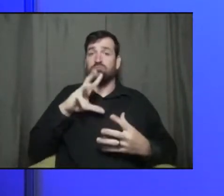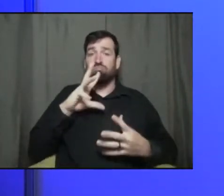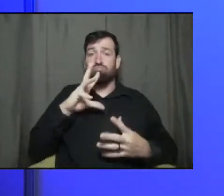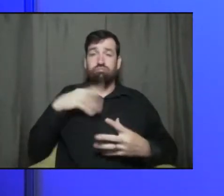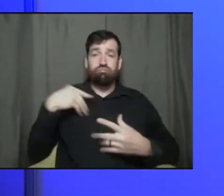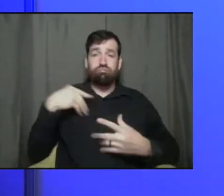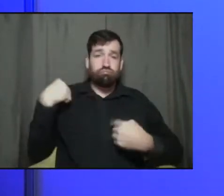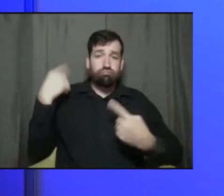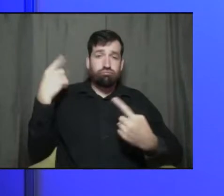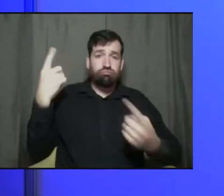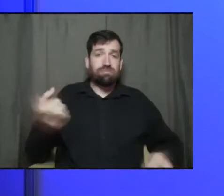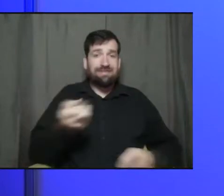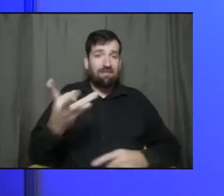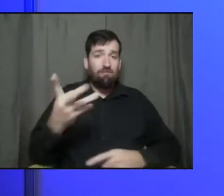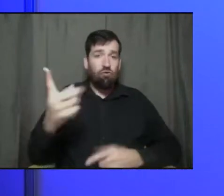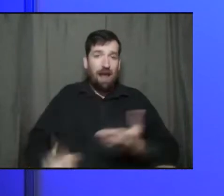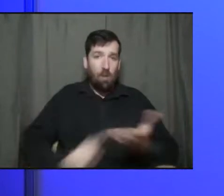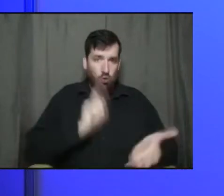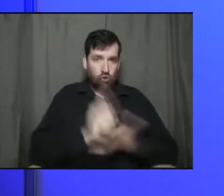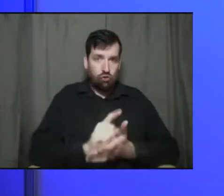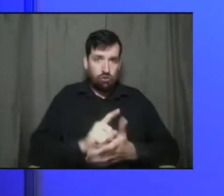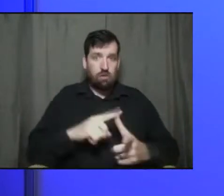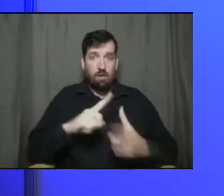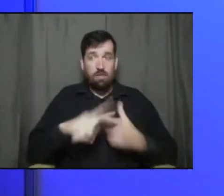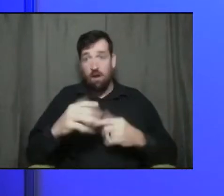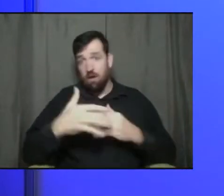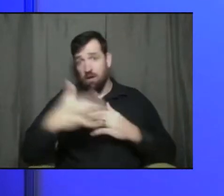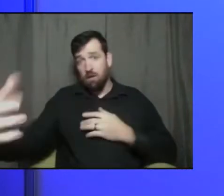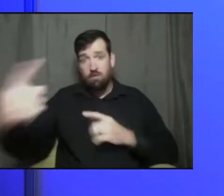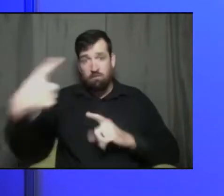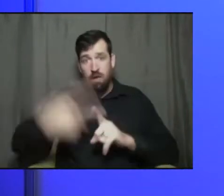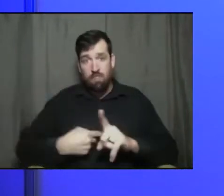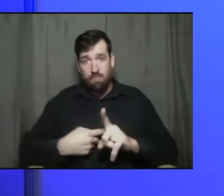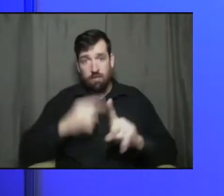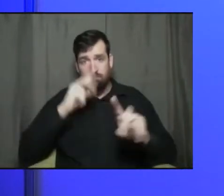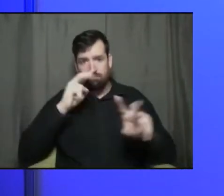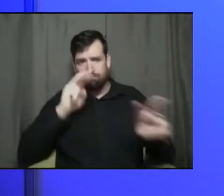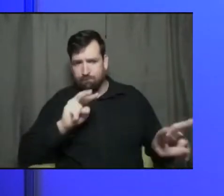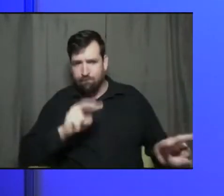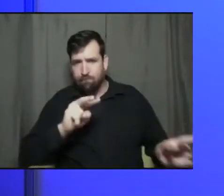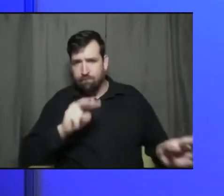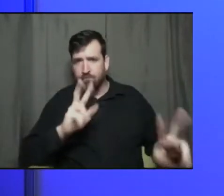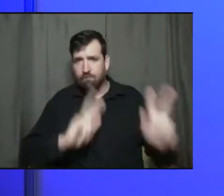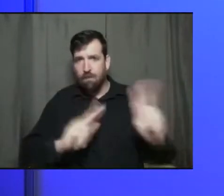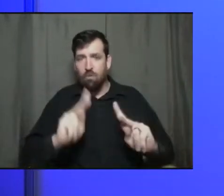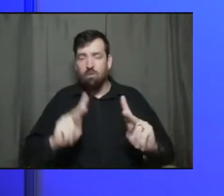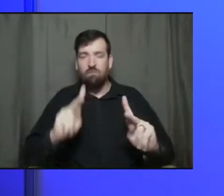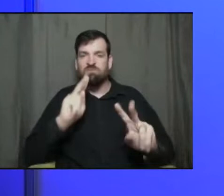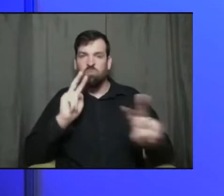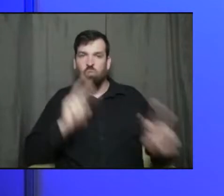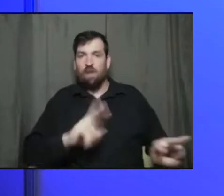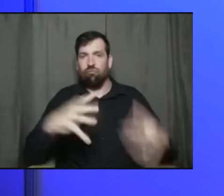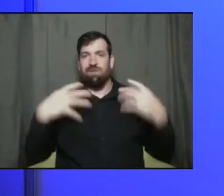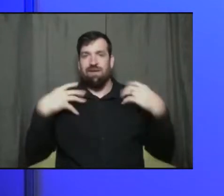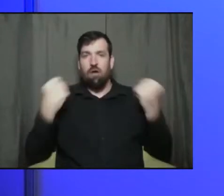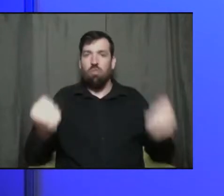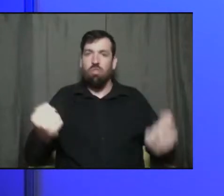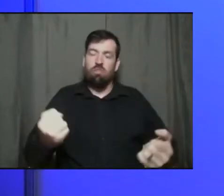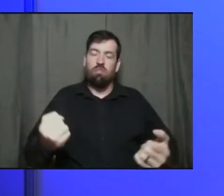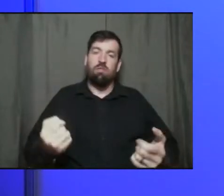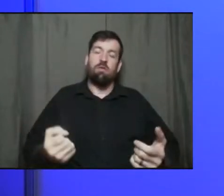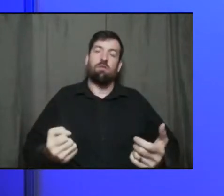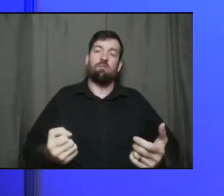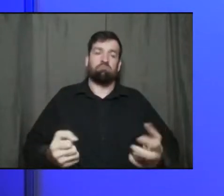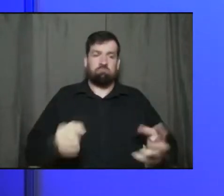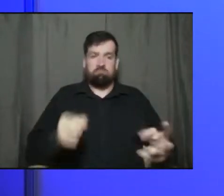then basically after that, over the next month, we really keep a close eye on people. Obviously, we watch their health very closely. We look at how their